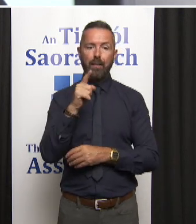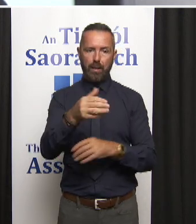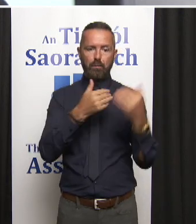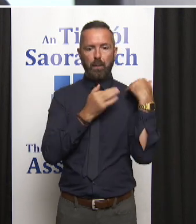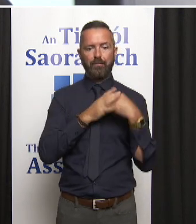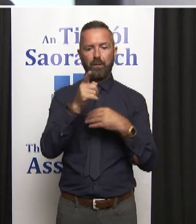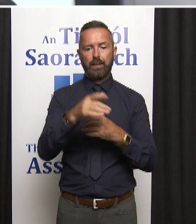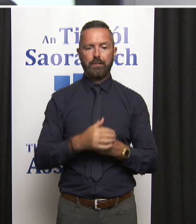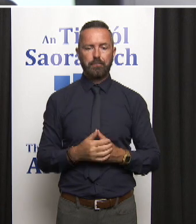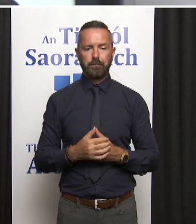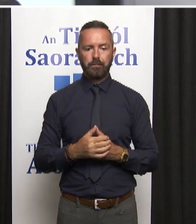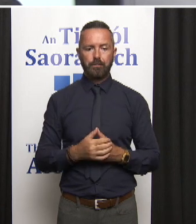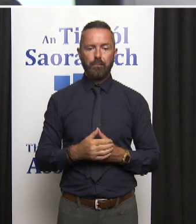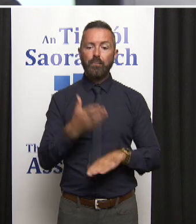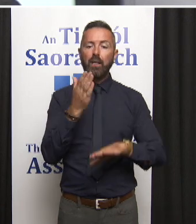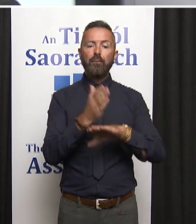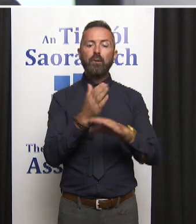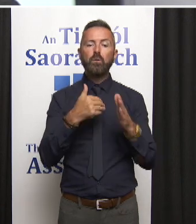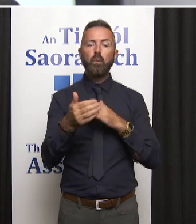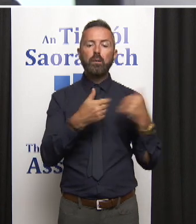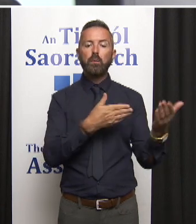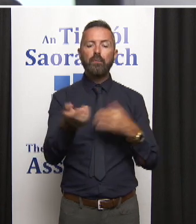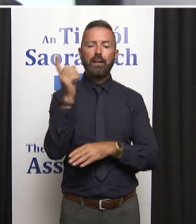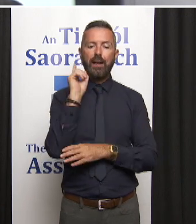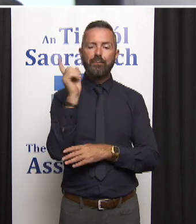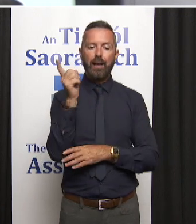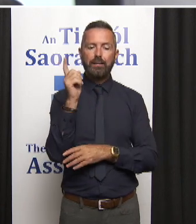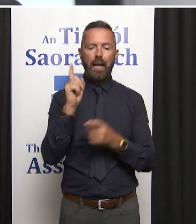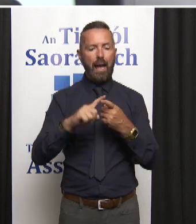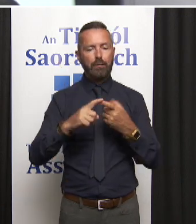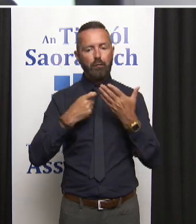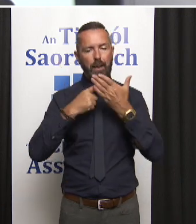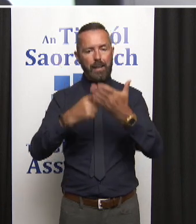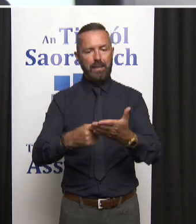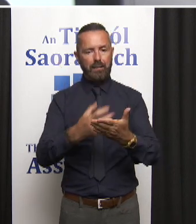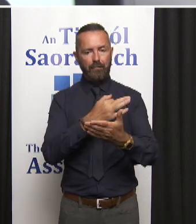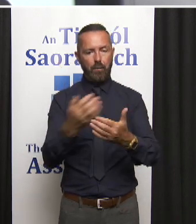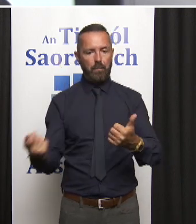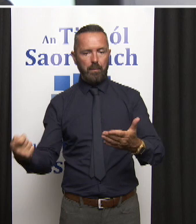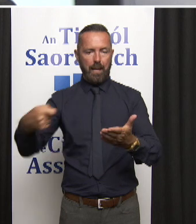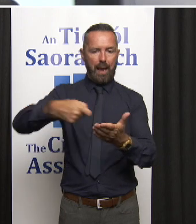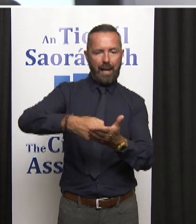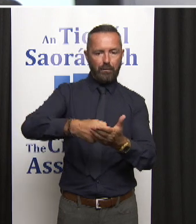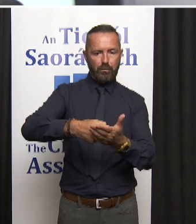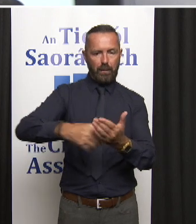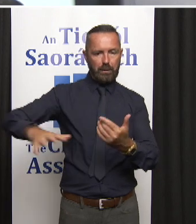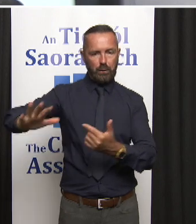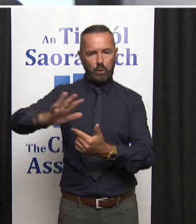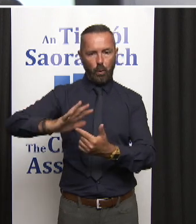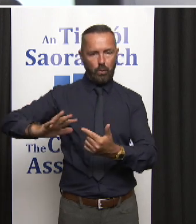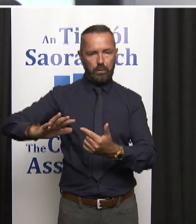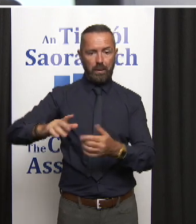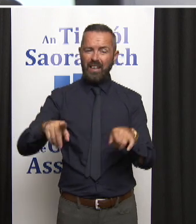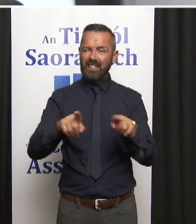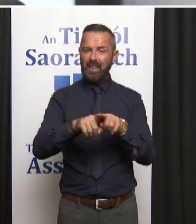tier. Its function is to provide advice and suggestions from an additional source, similar to the proposed